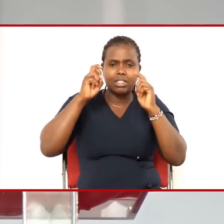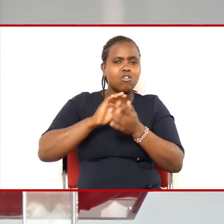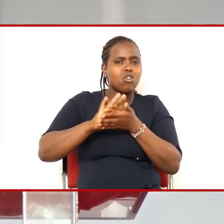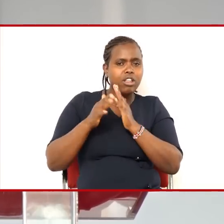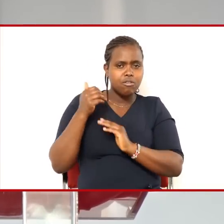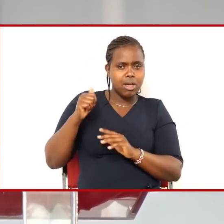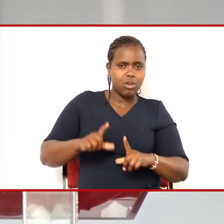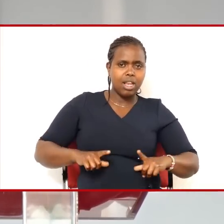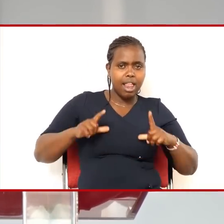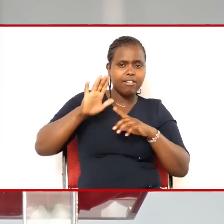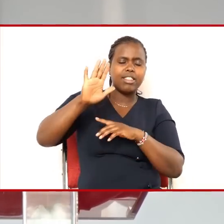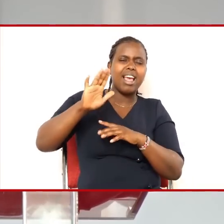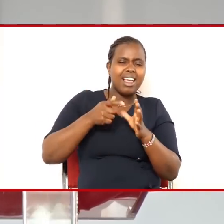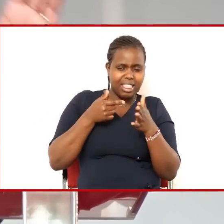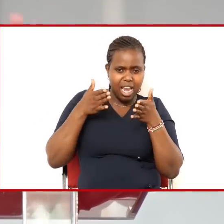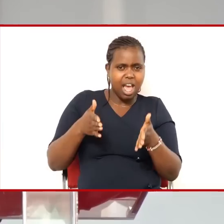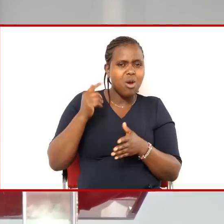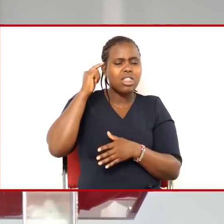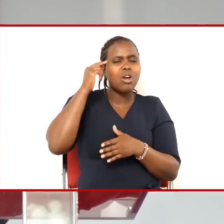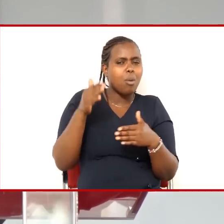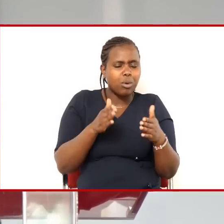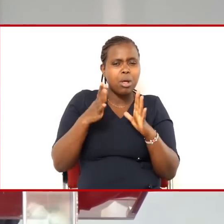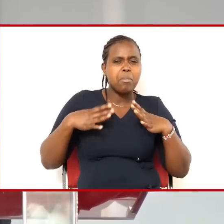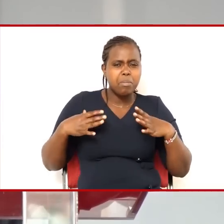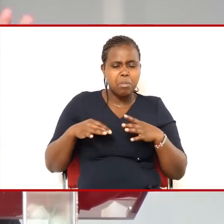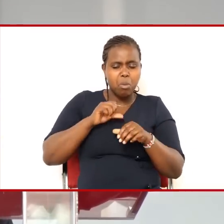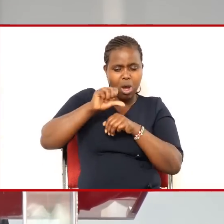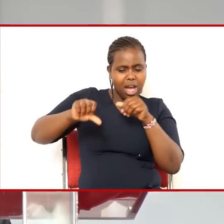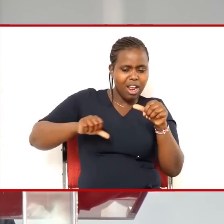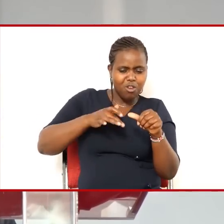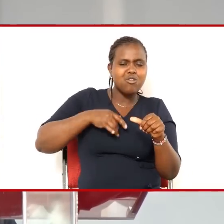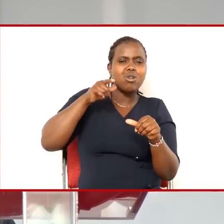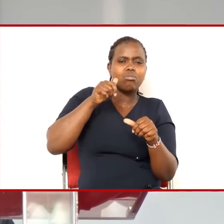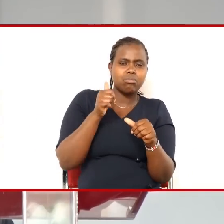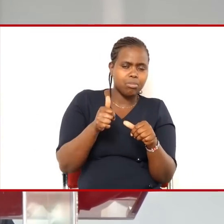your life. And you think that everyone around you feel that you're okay,